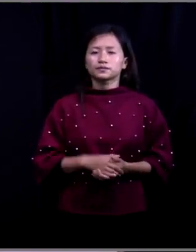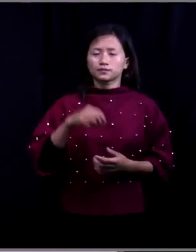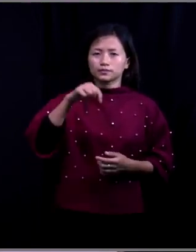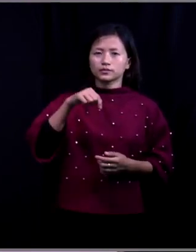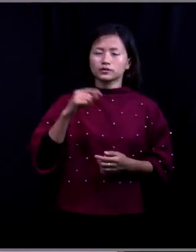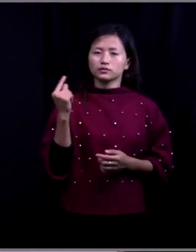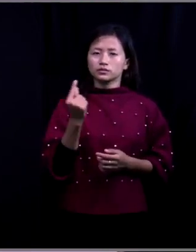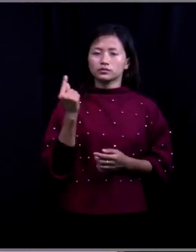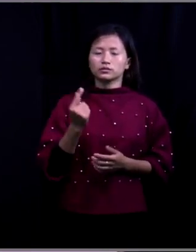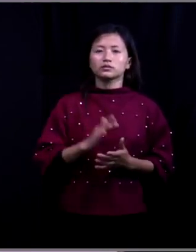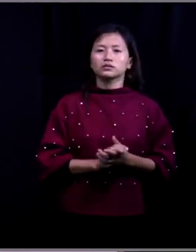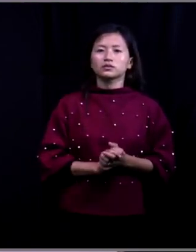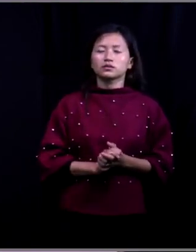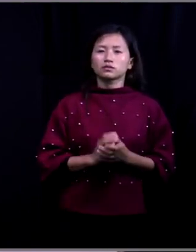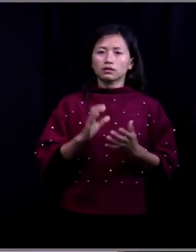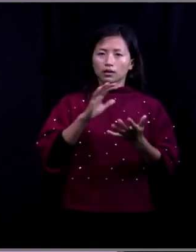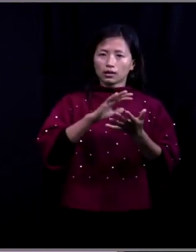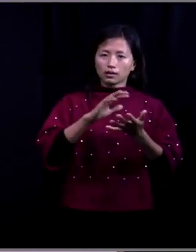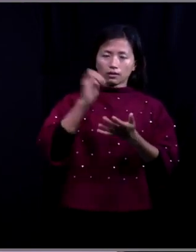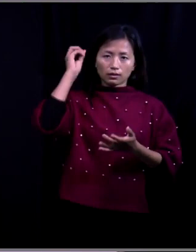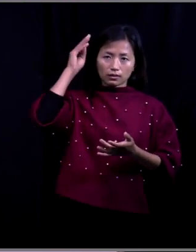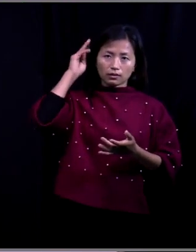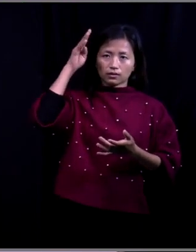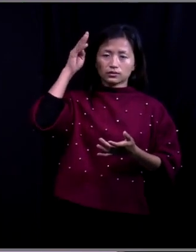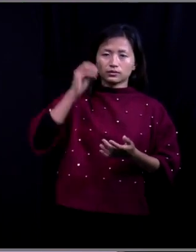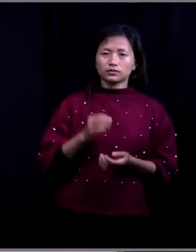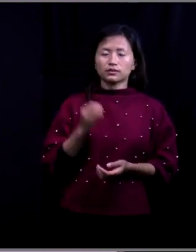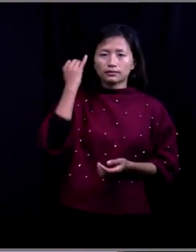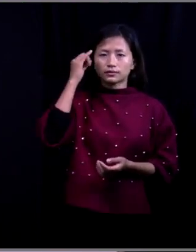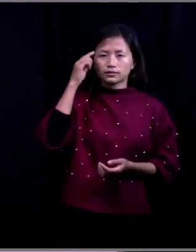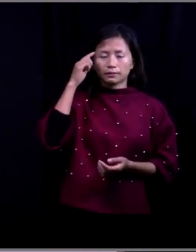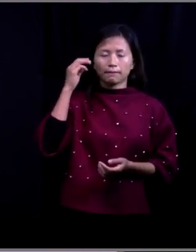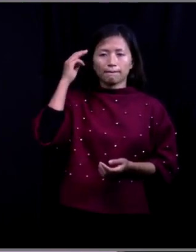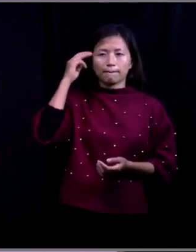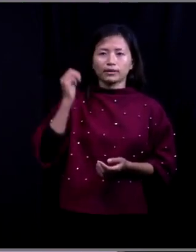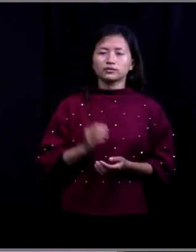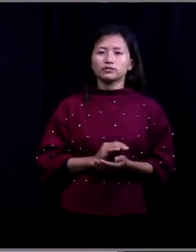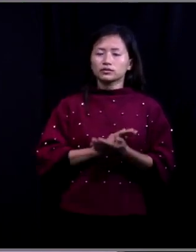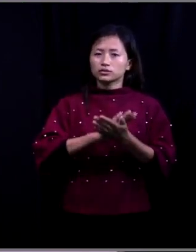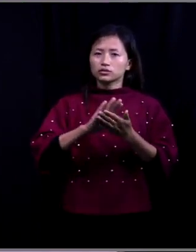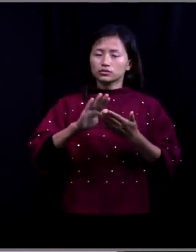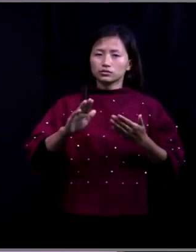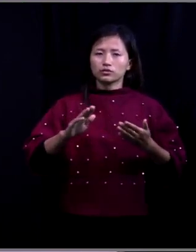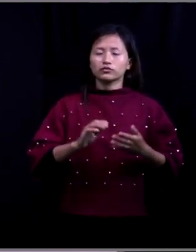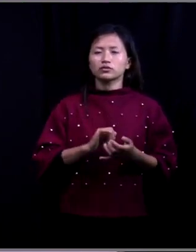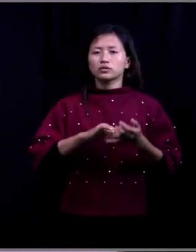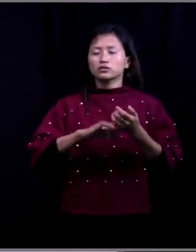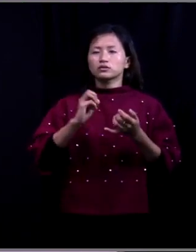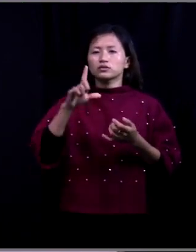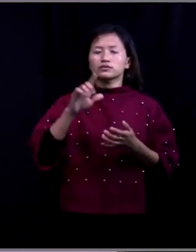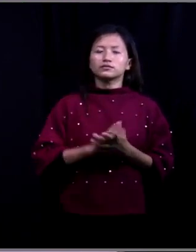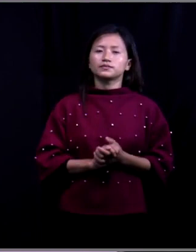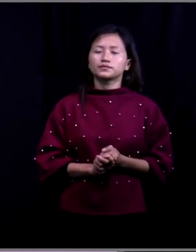Now, using this concept, keeping these ideas in mind, let us try to solve some